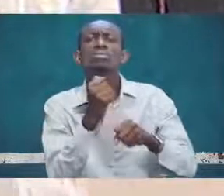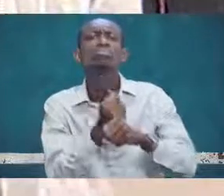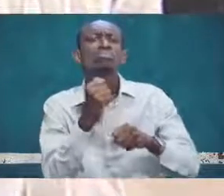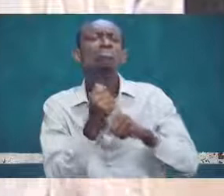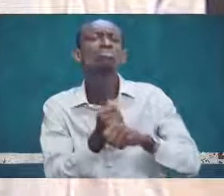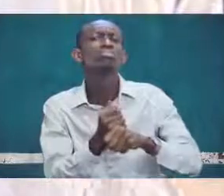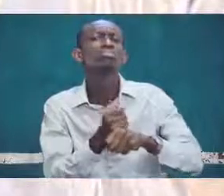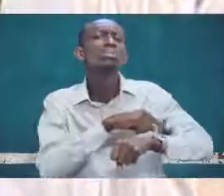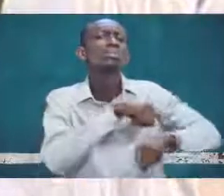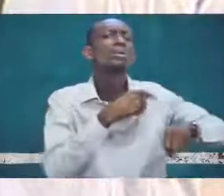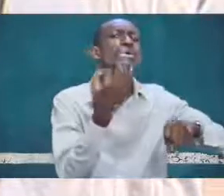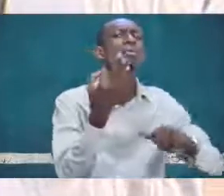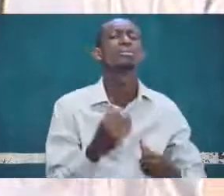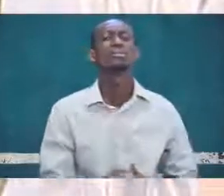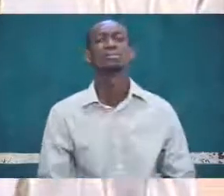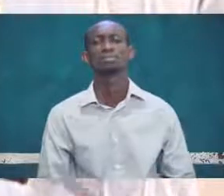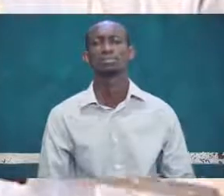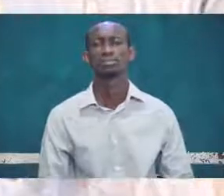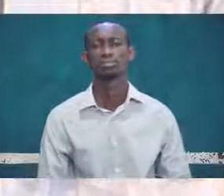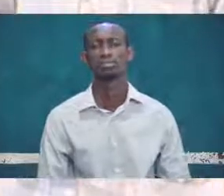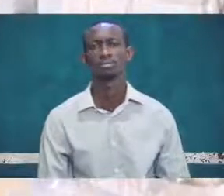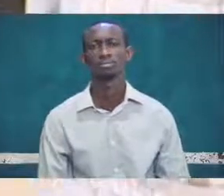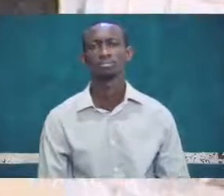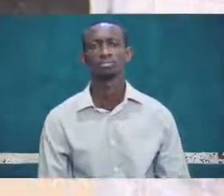If you work 3 hours, how much money will you earn?